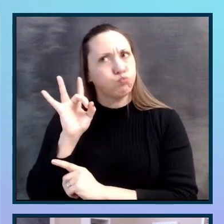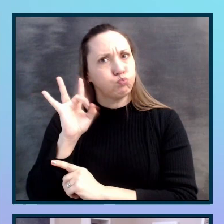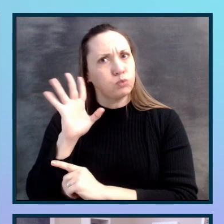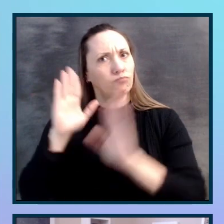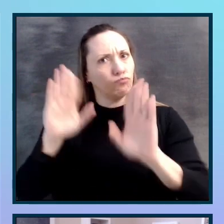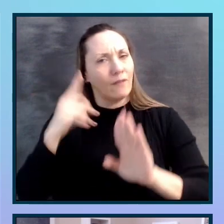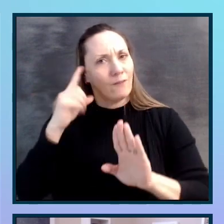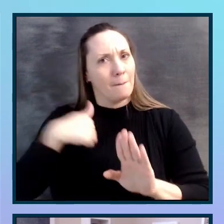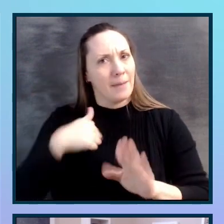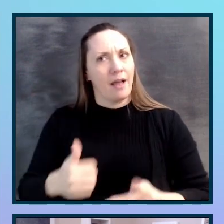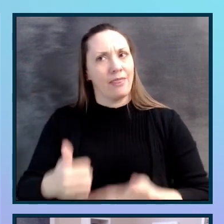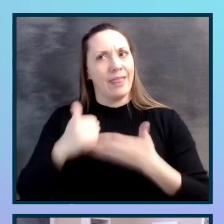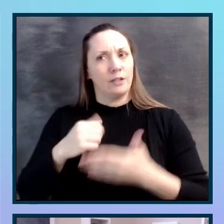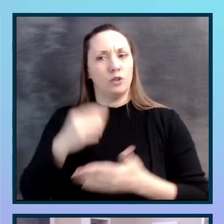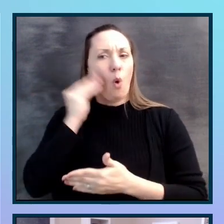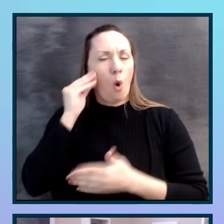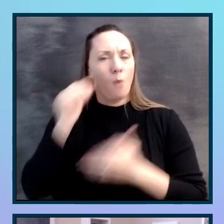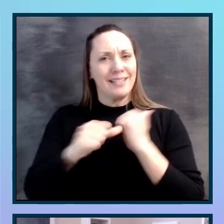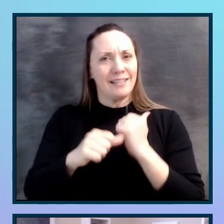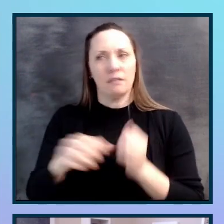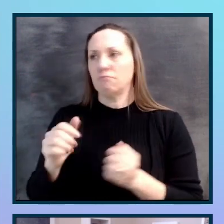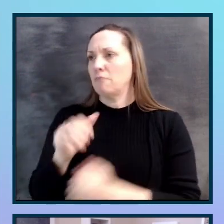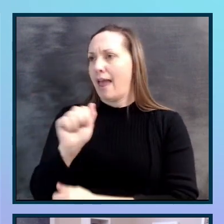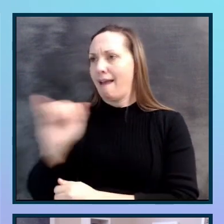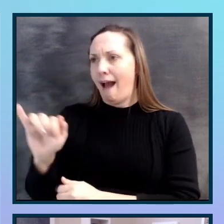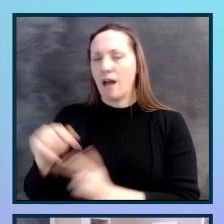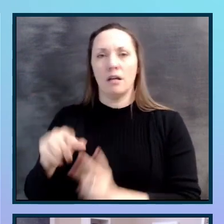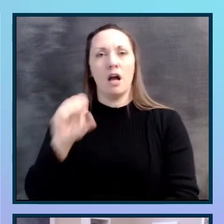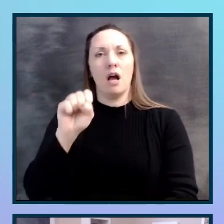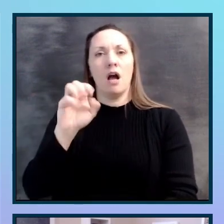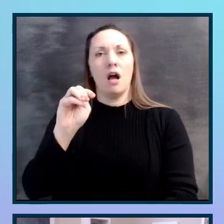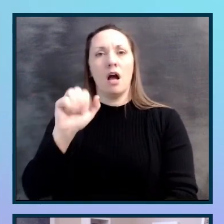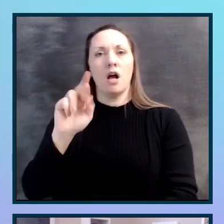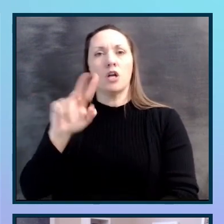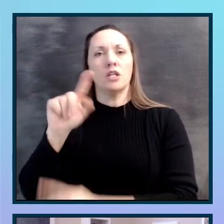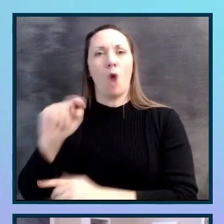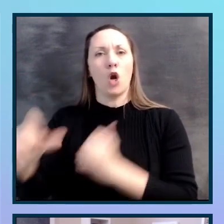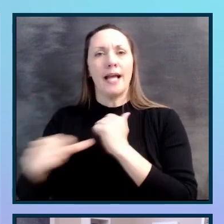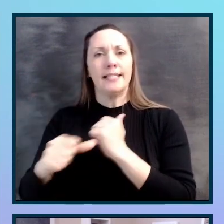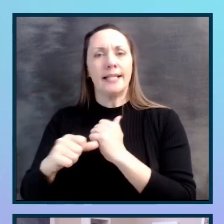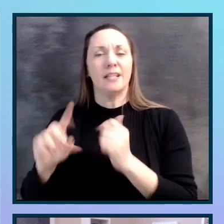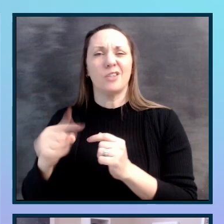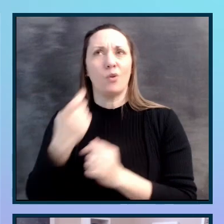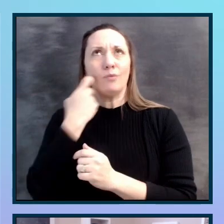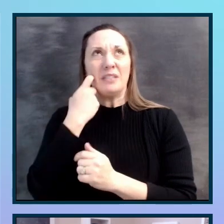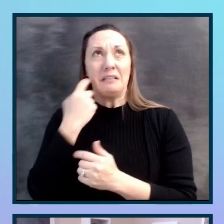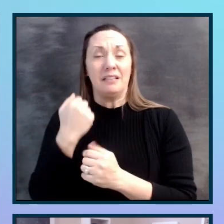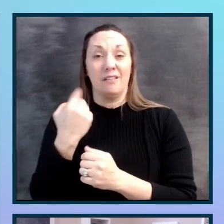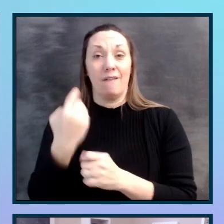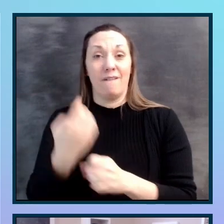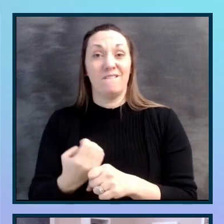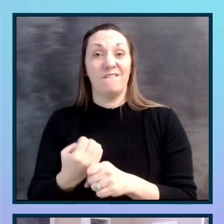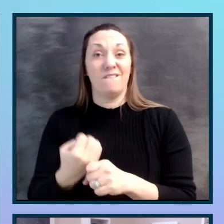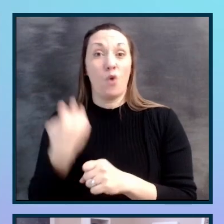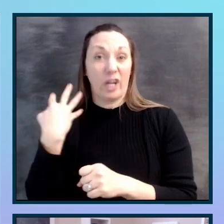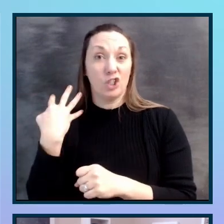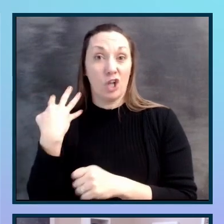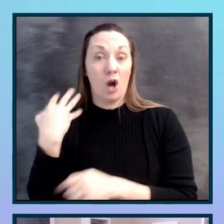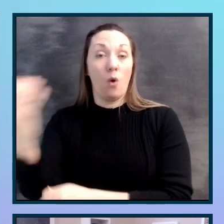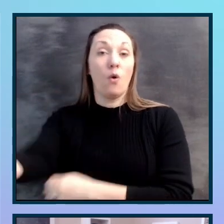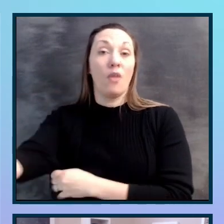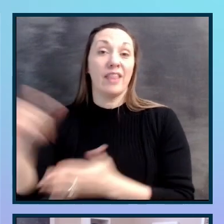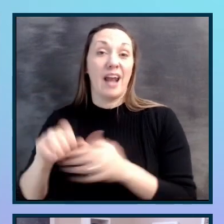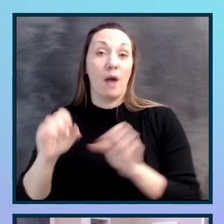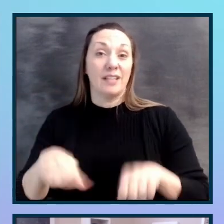home assistant, thanks to AI, thanks to my smart assistant, it was only as recently as 4 years ago that I was able